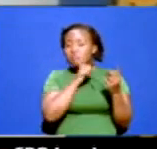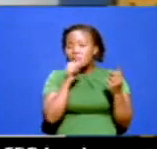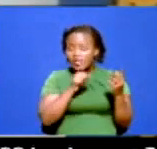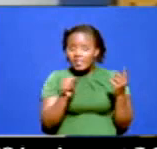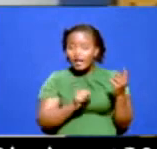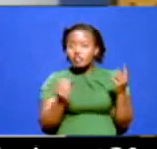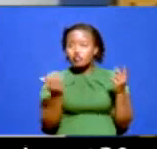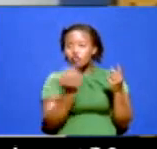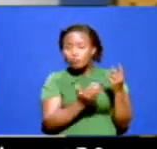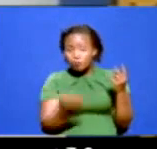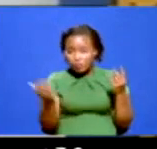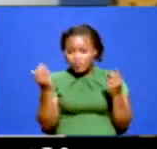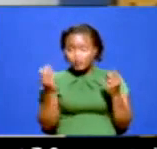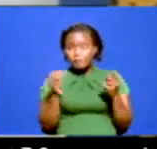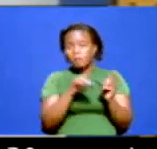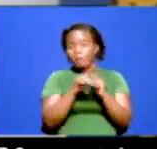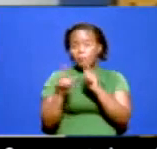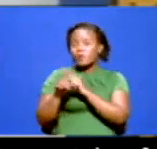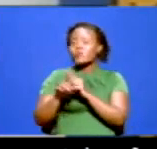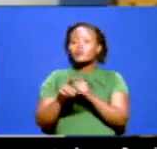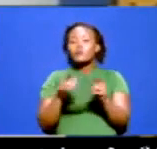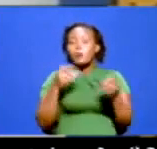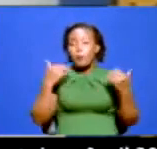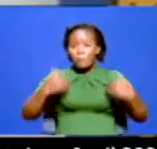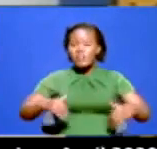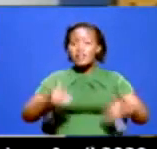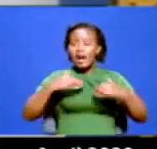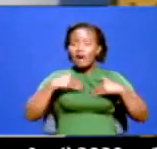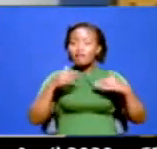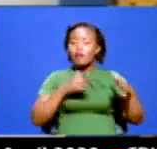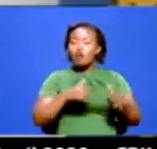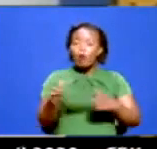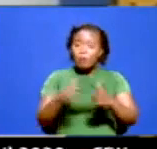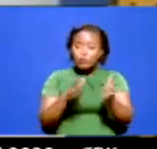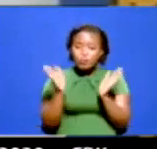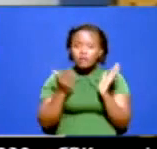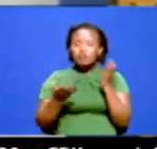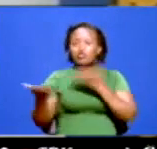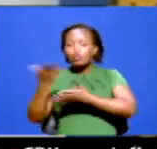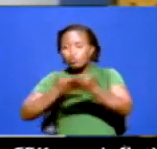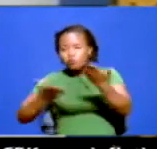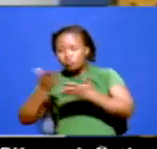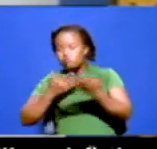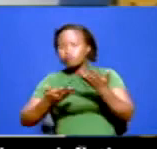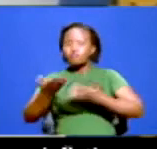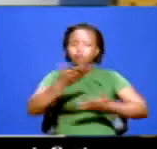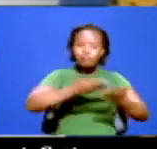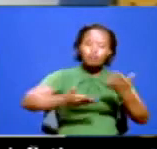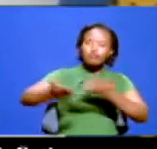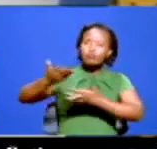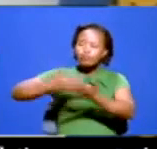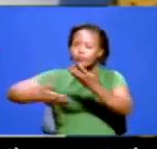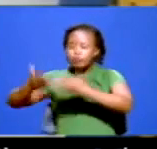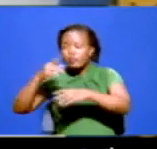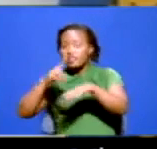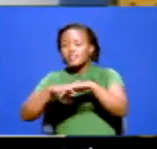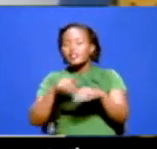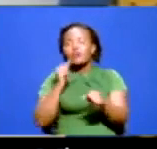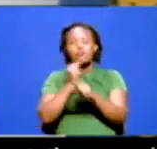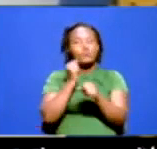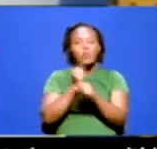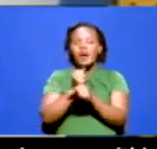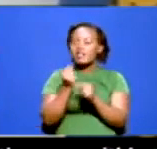grandchildren. So I also have an opportunity to stay with them when you're not in the